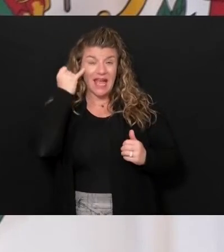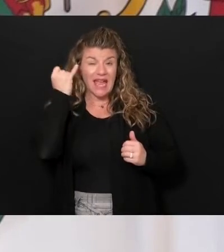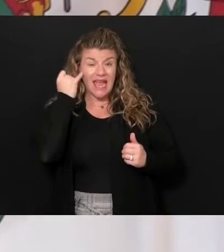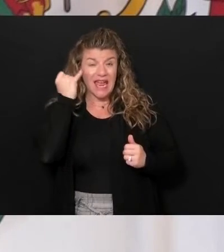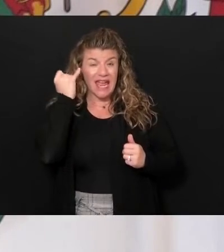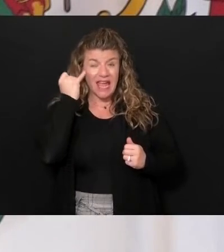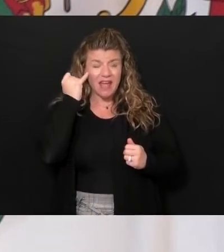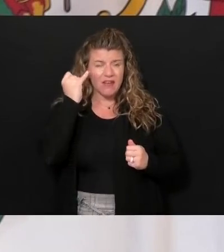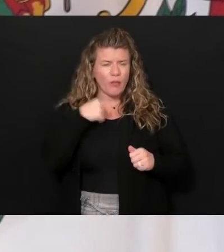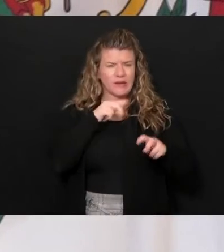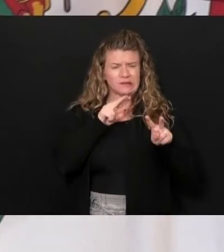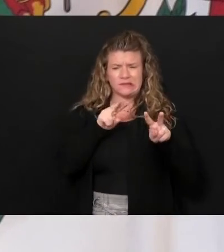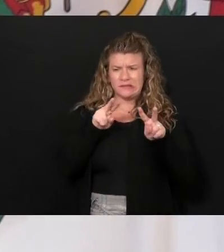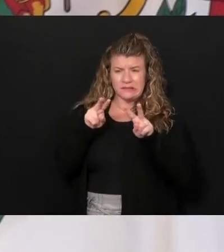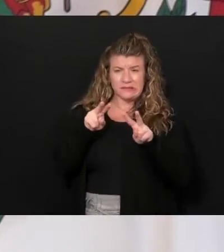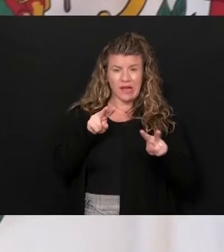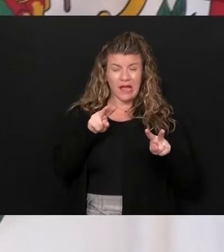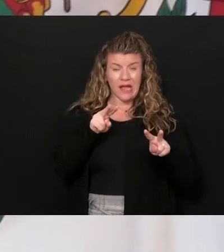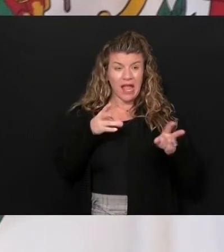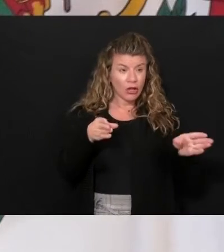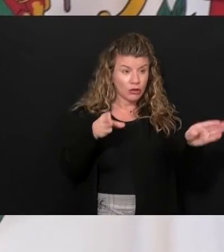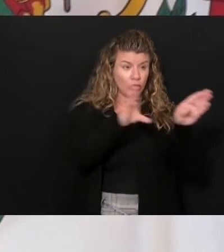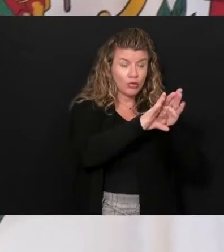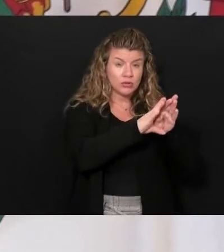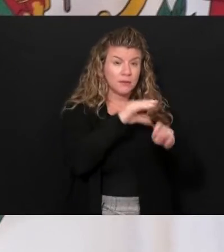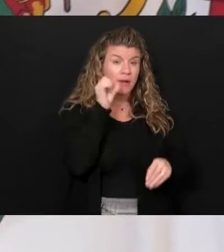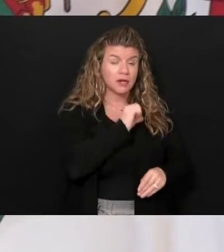if we could just shut the bars down,